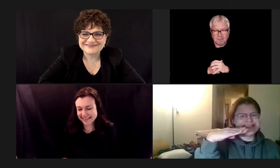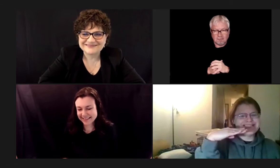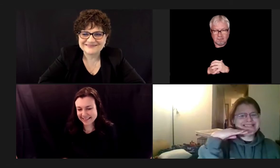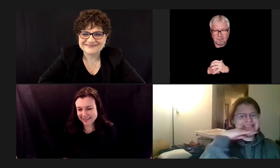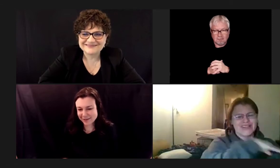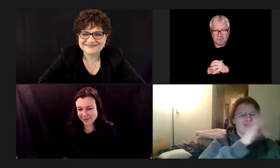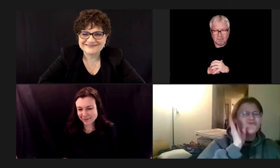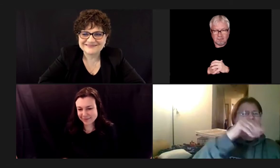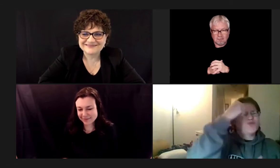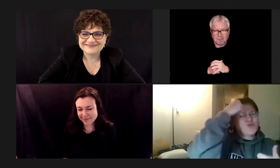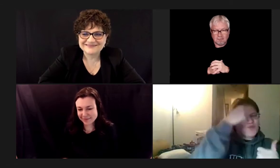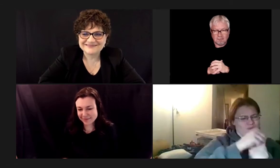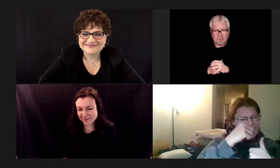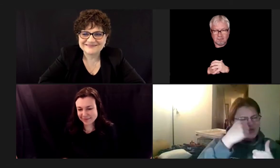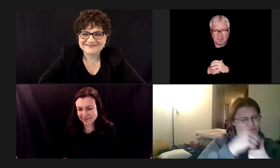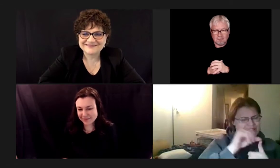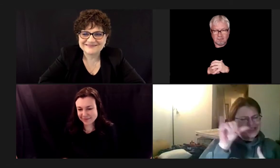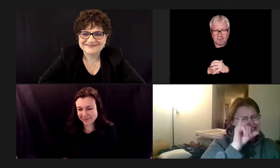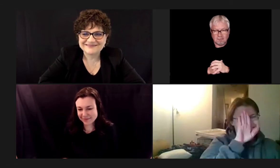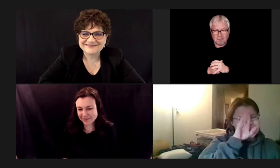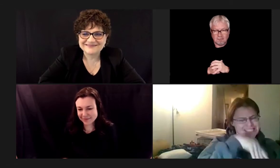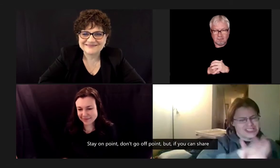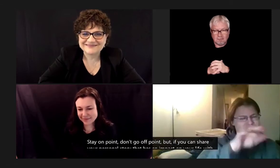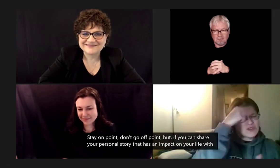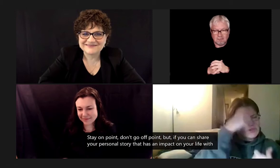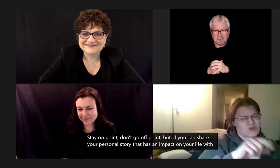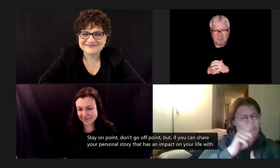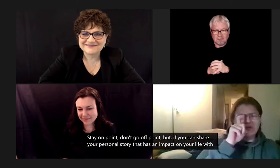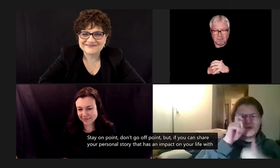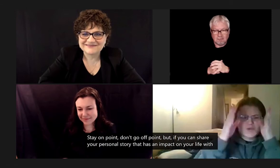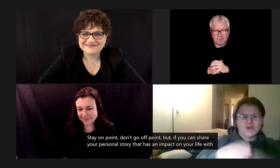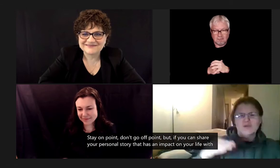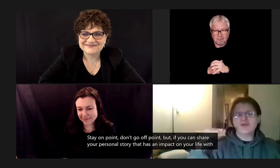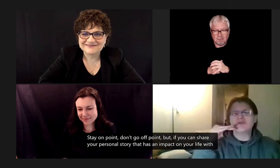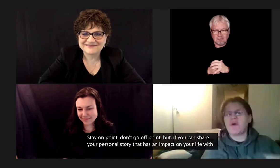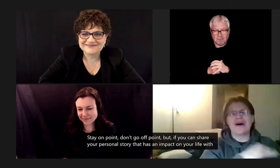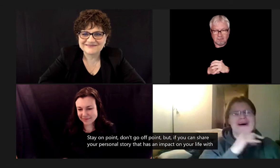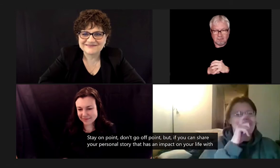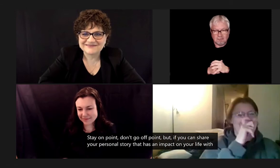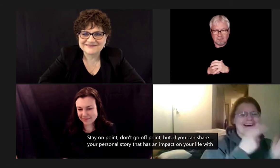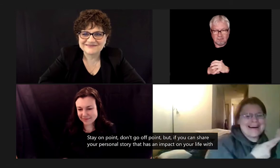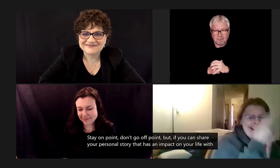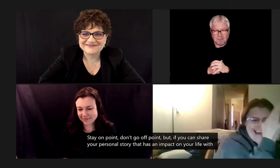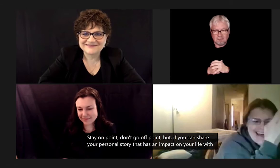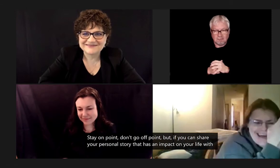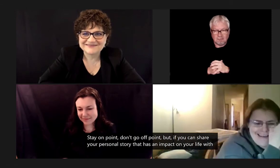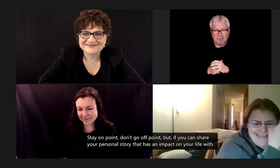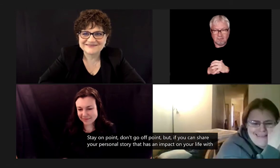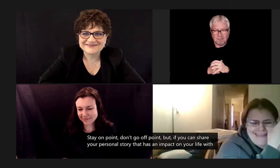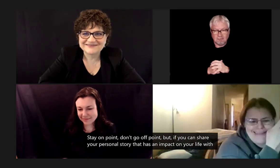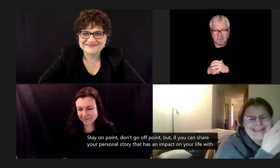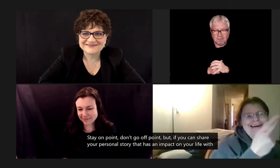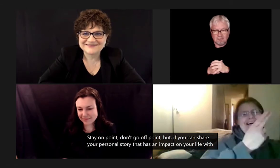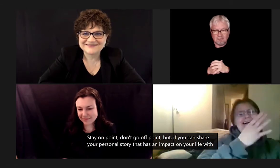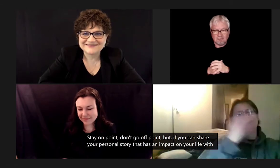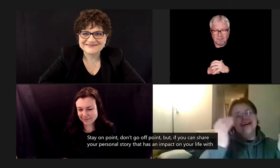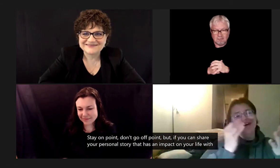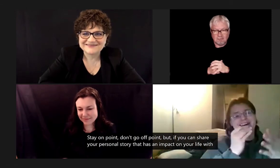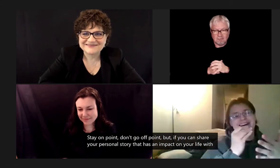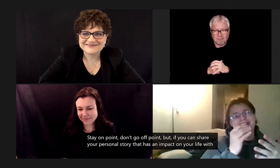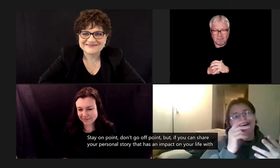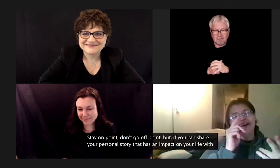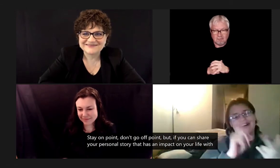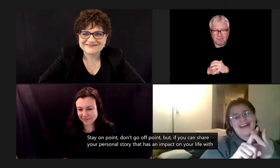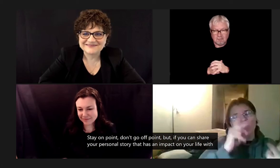with the legislators, and important, don't lie, because you need to be sure that you're telling the truth. You don't want